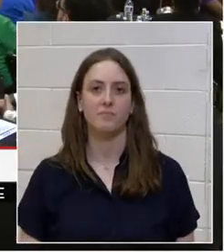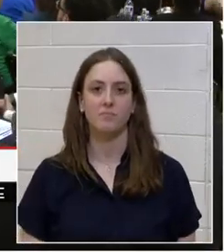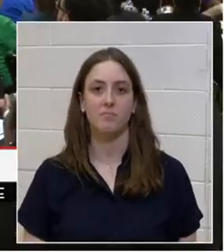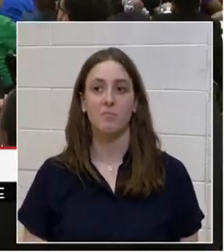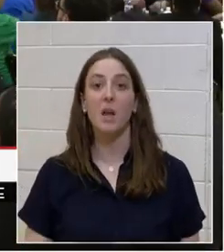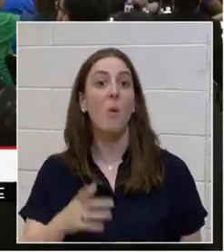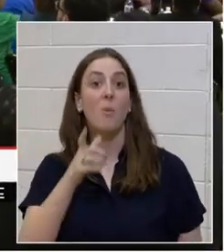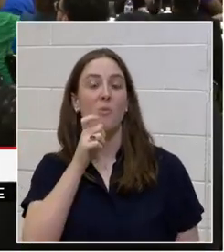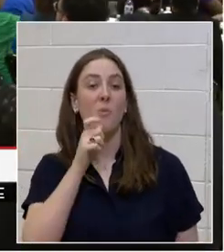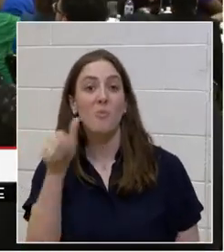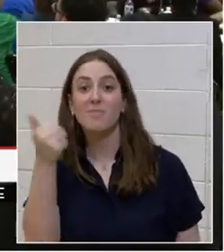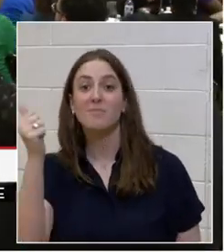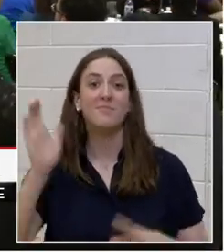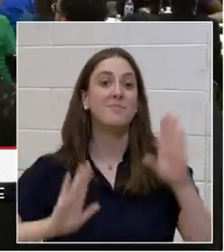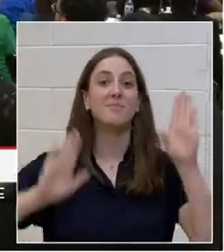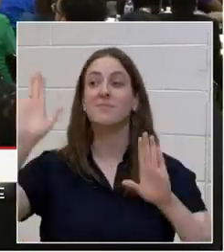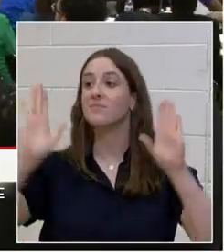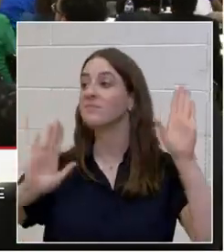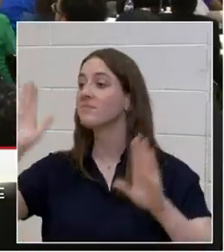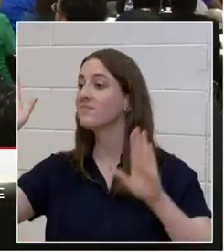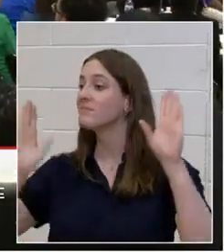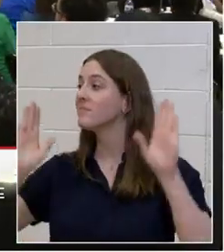me.